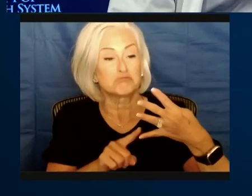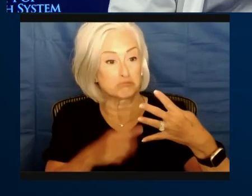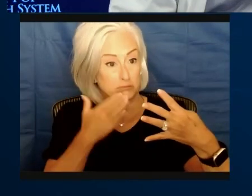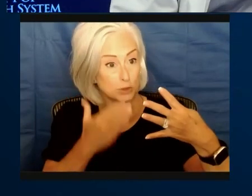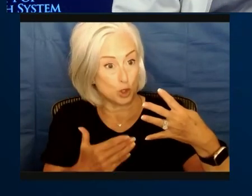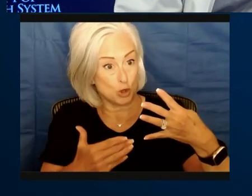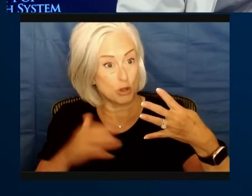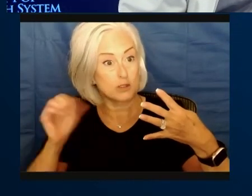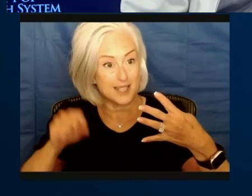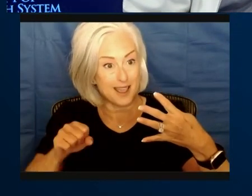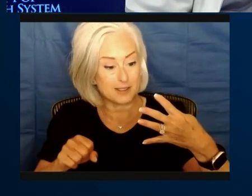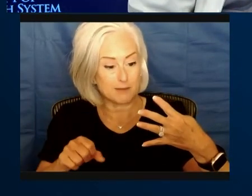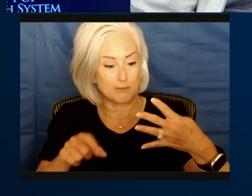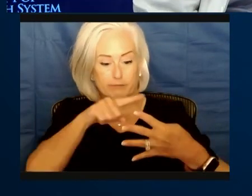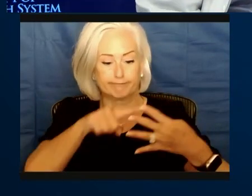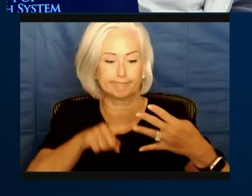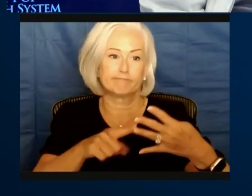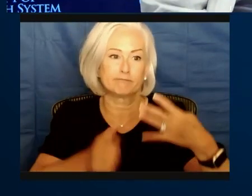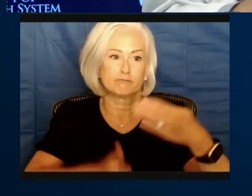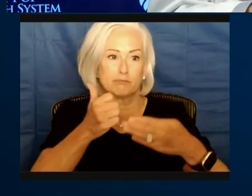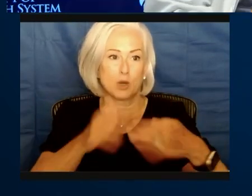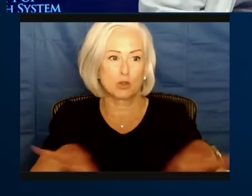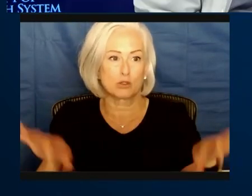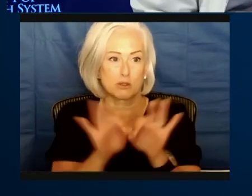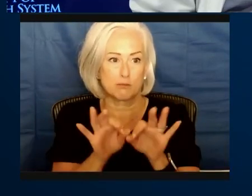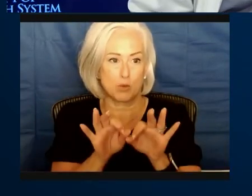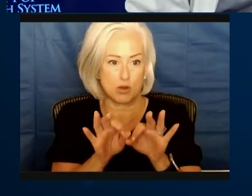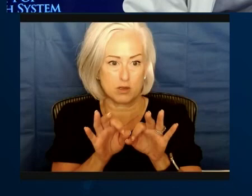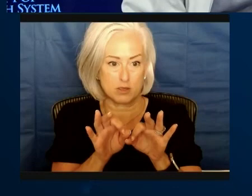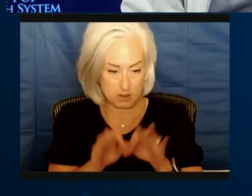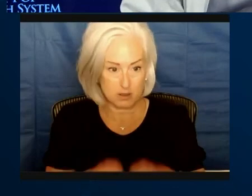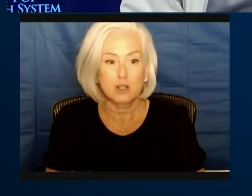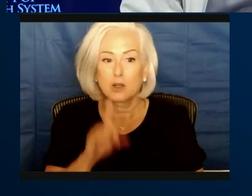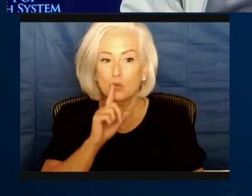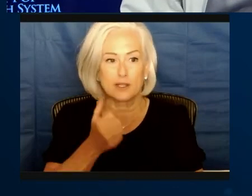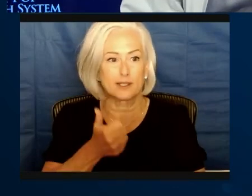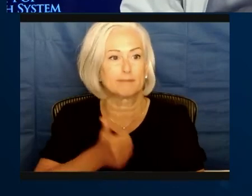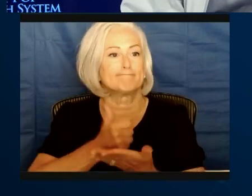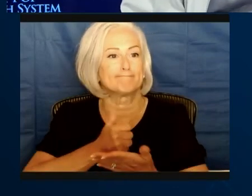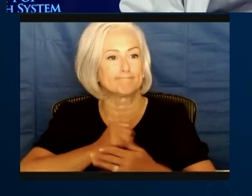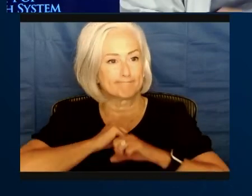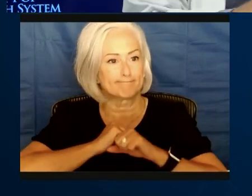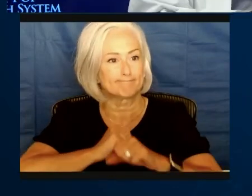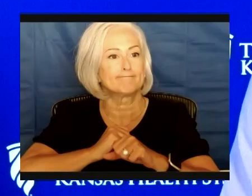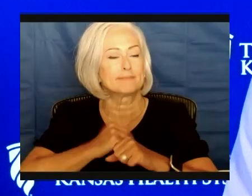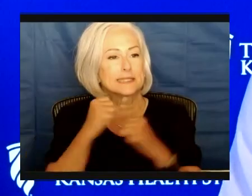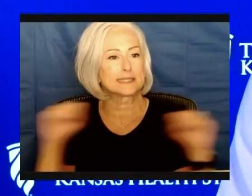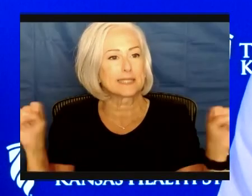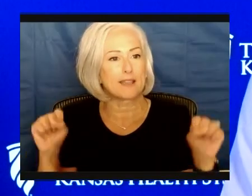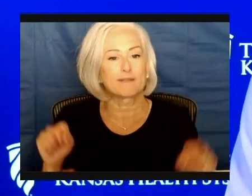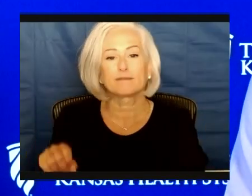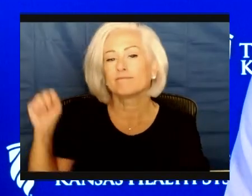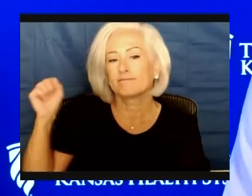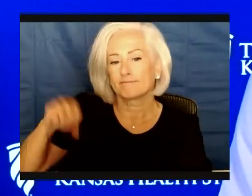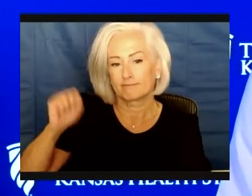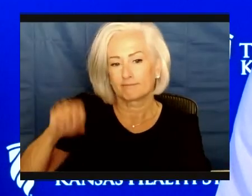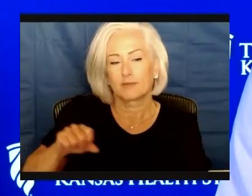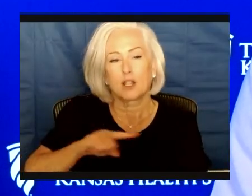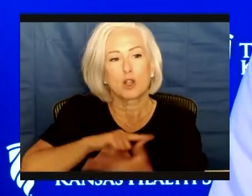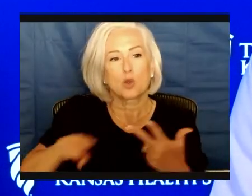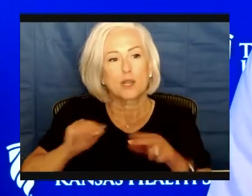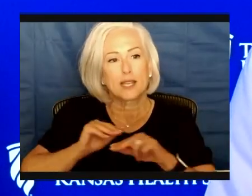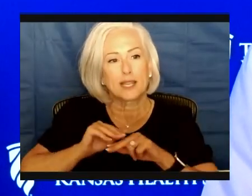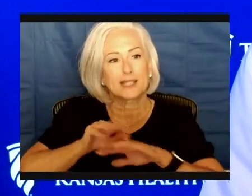4 to 6 months later is a really big deal, and that really helps keep you safe. Yeah, and that's kind of what we talked about, that 3 exposures to spike.